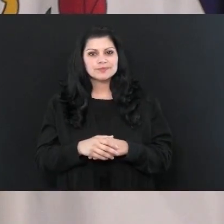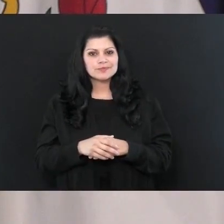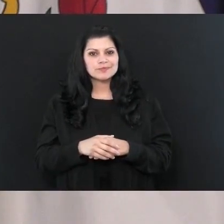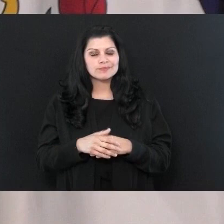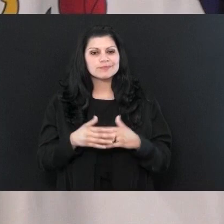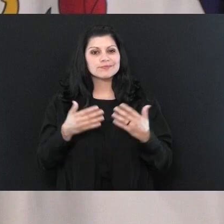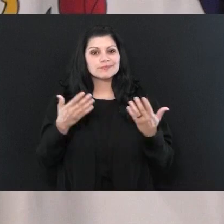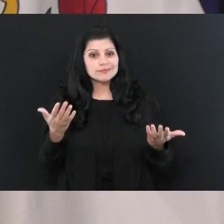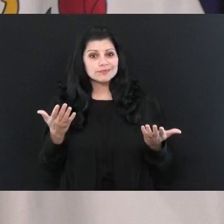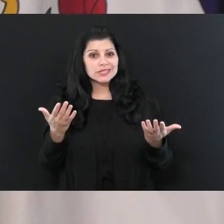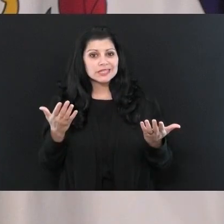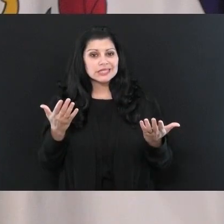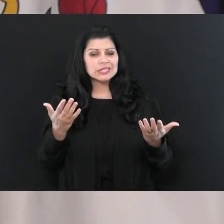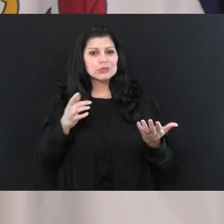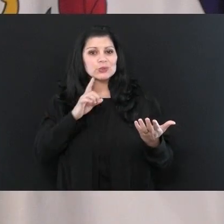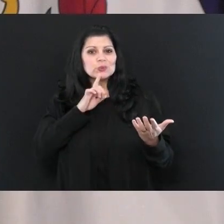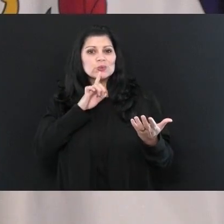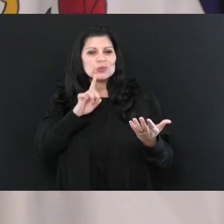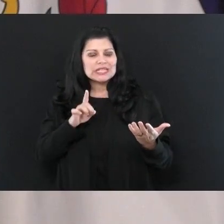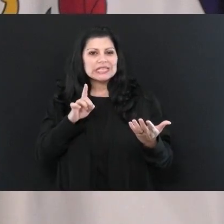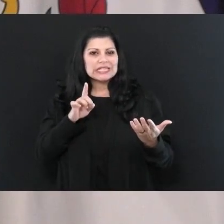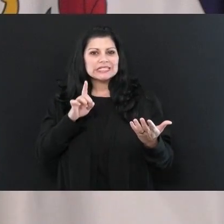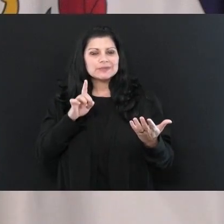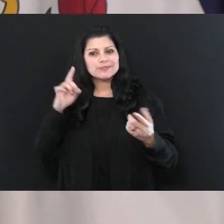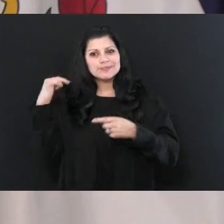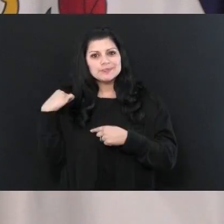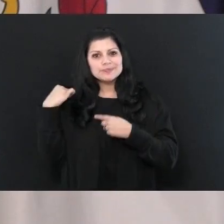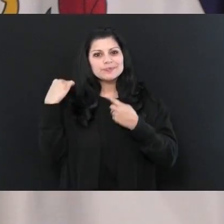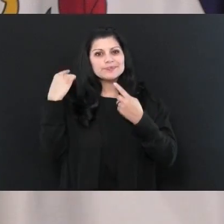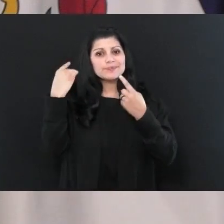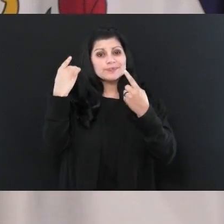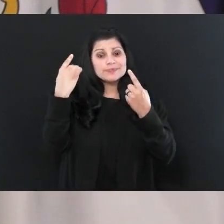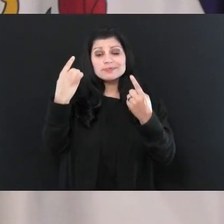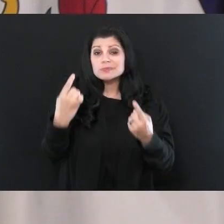going, you know, it's better.